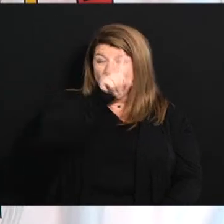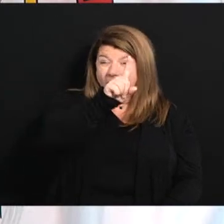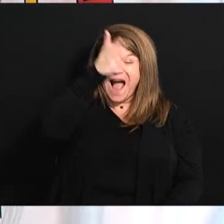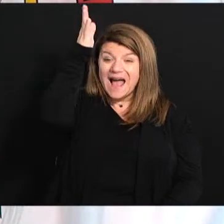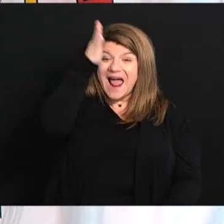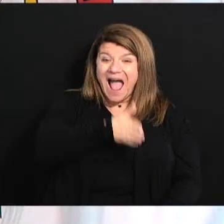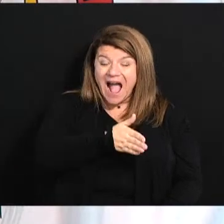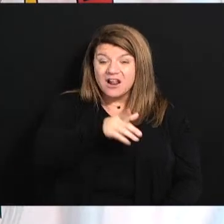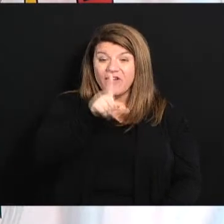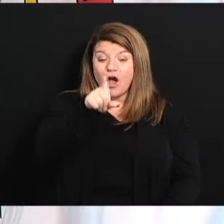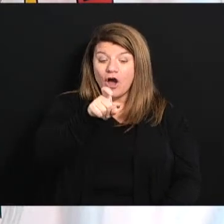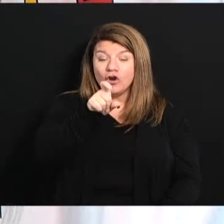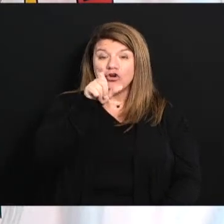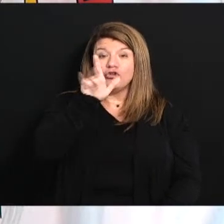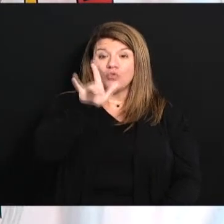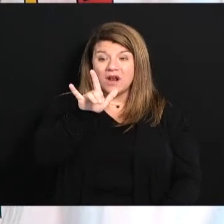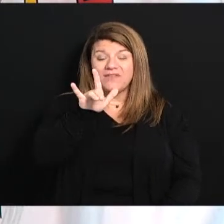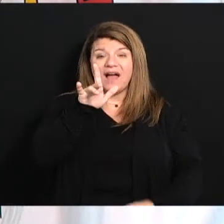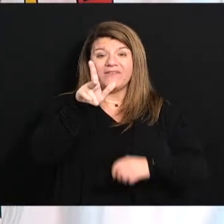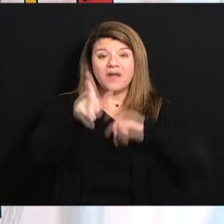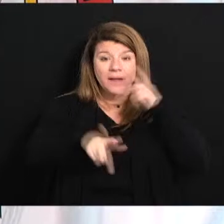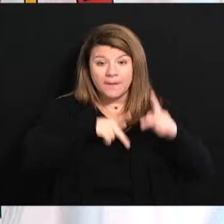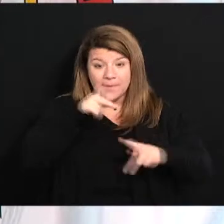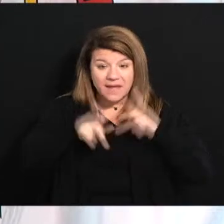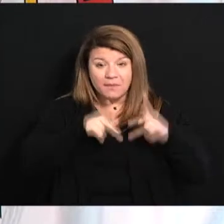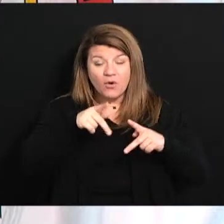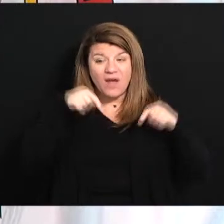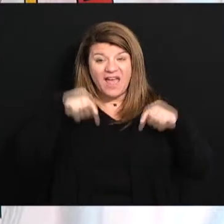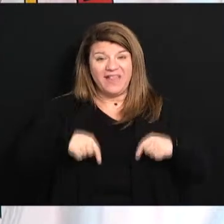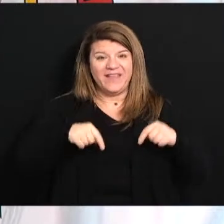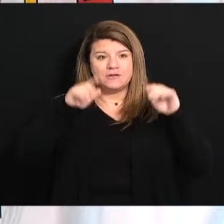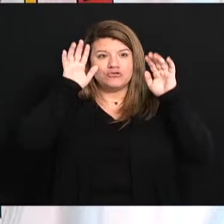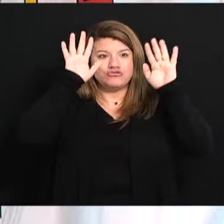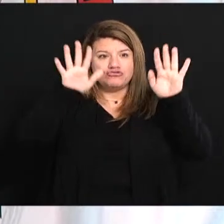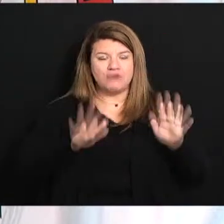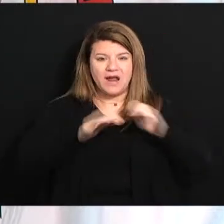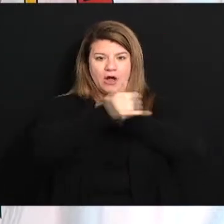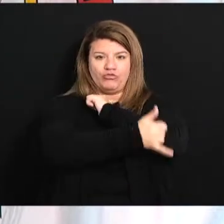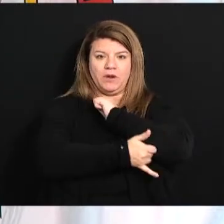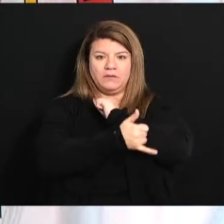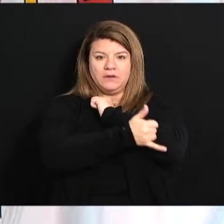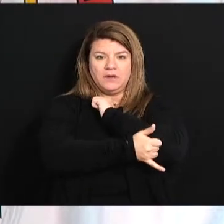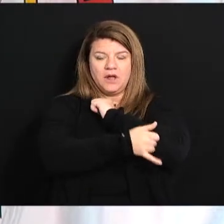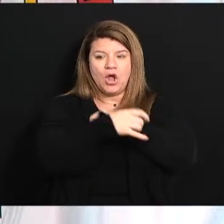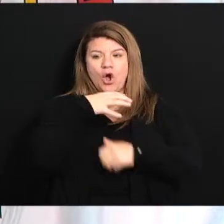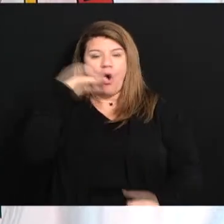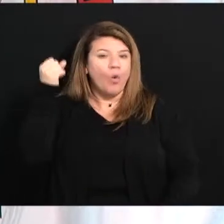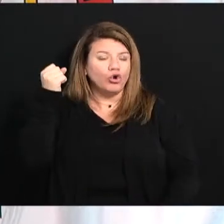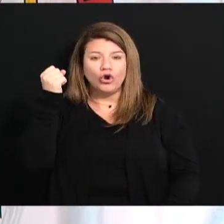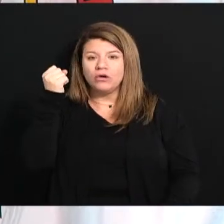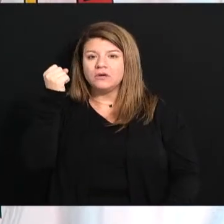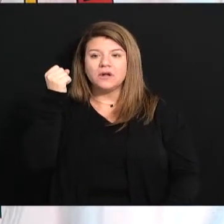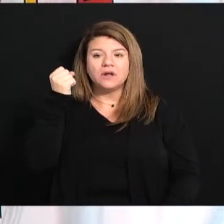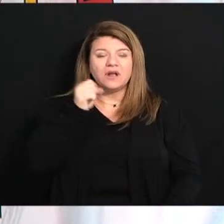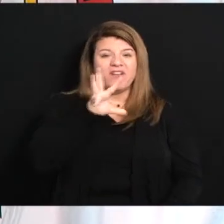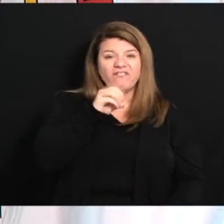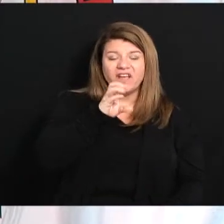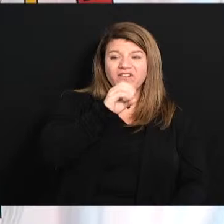every 125 people in this great country that are older or that are 50